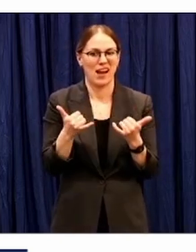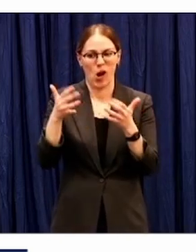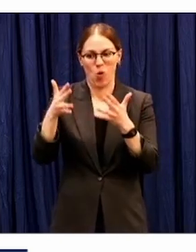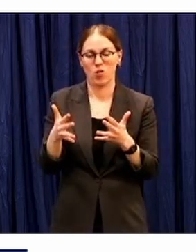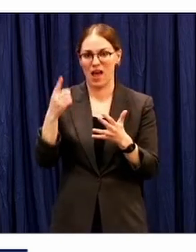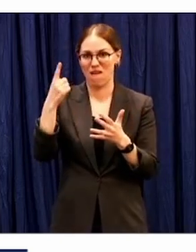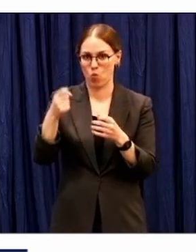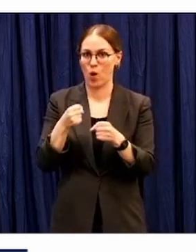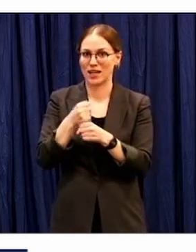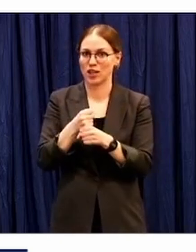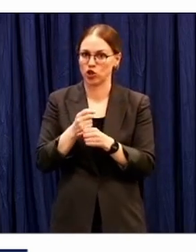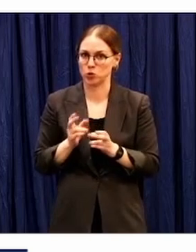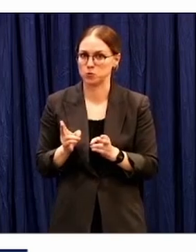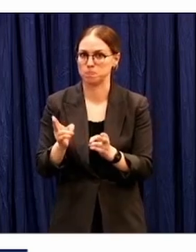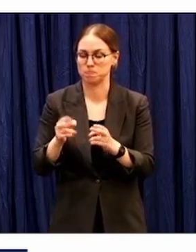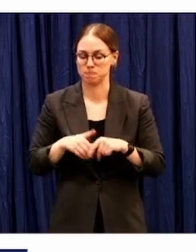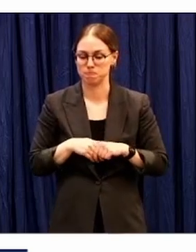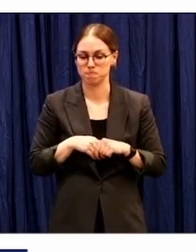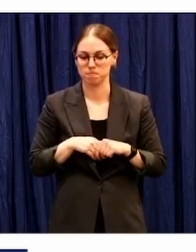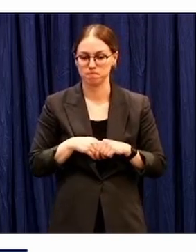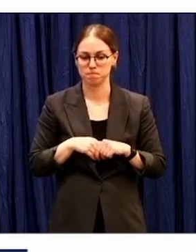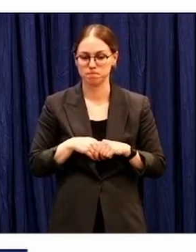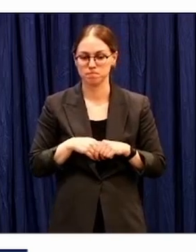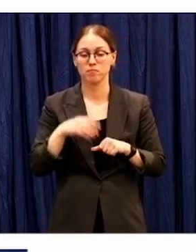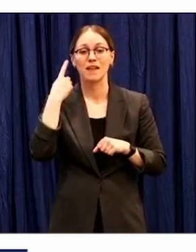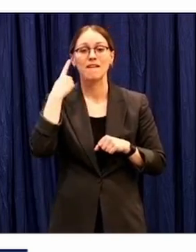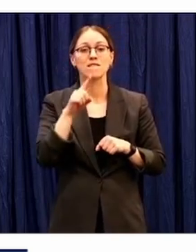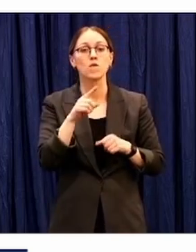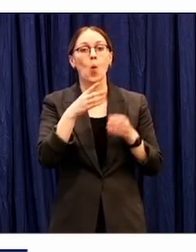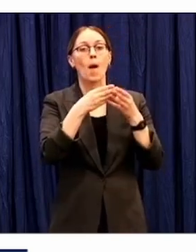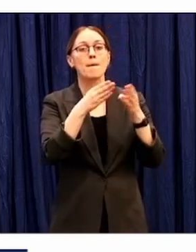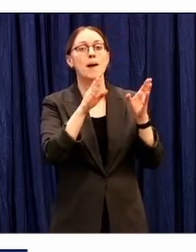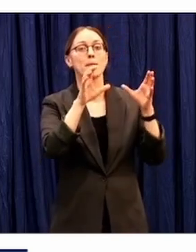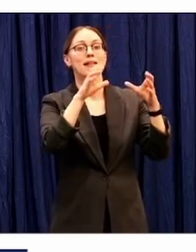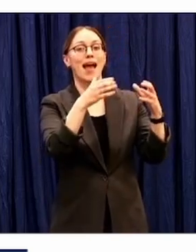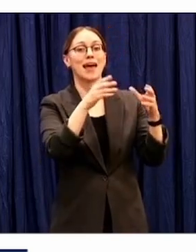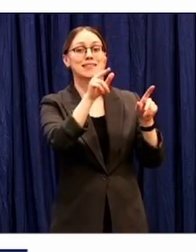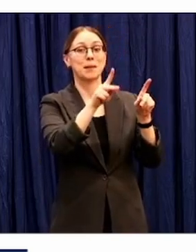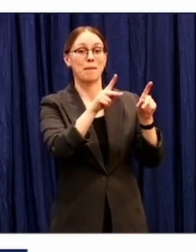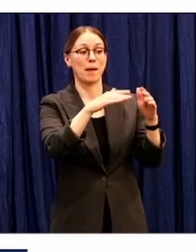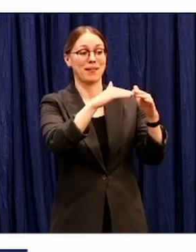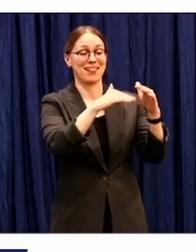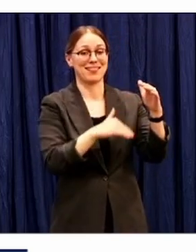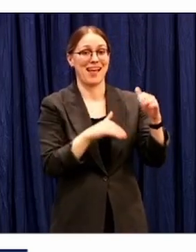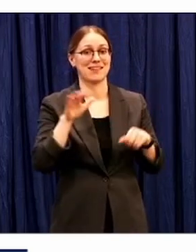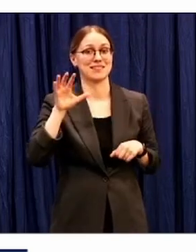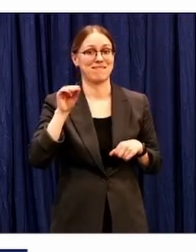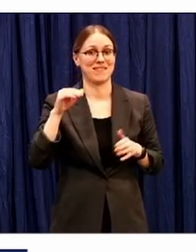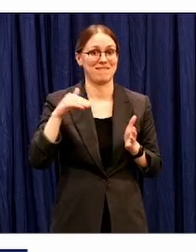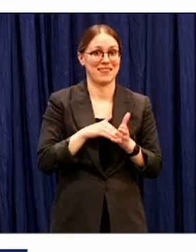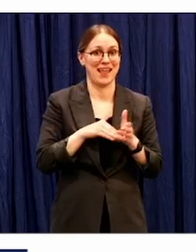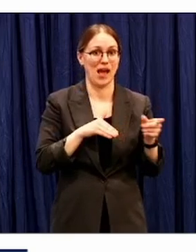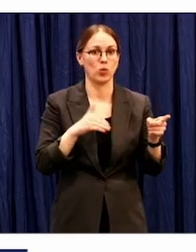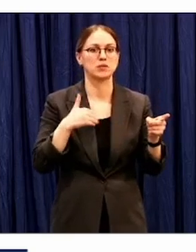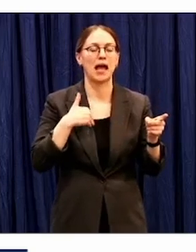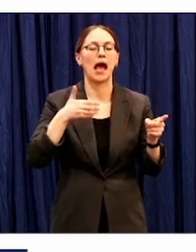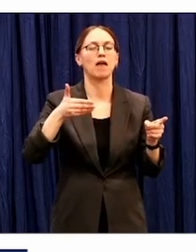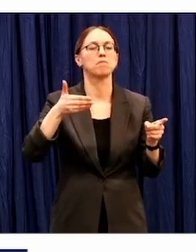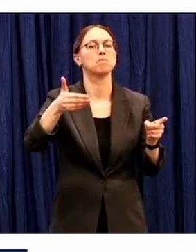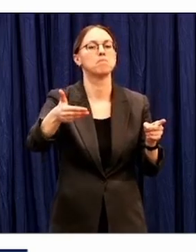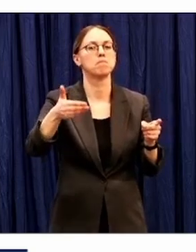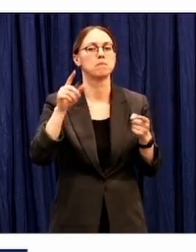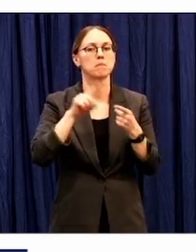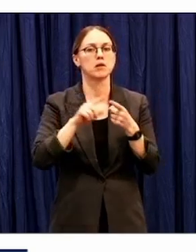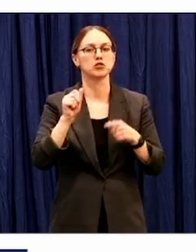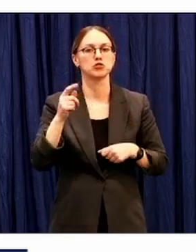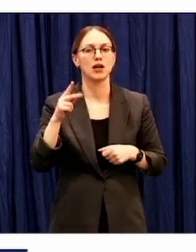that compliance date now. For public entities with a population of less than 50,000, they have until April 26th